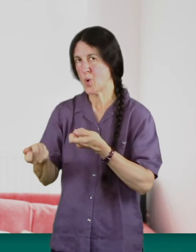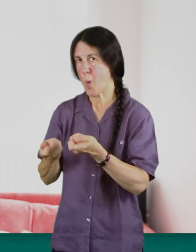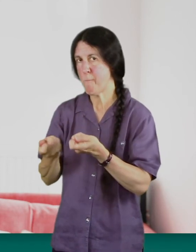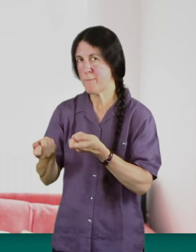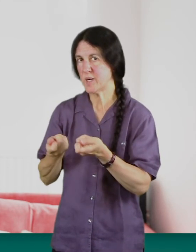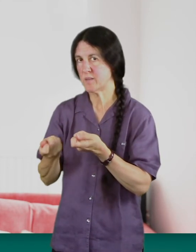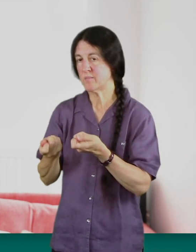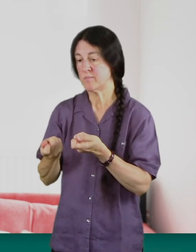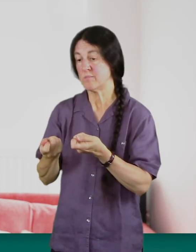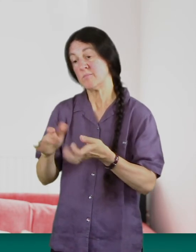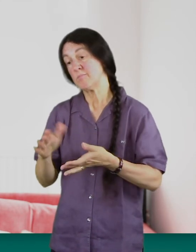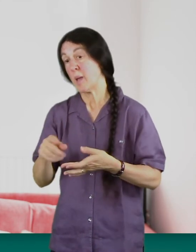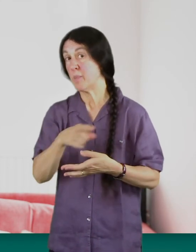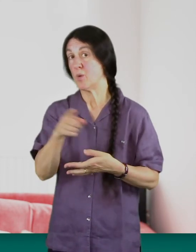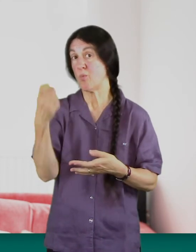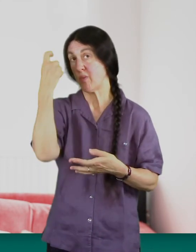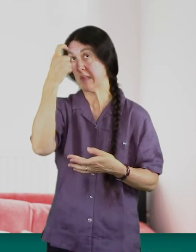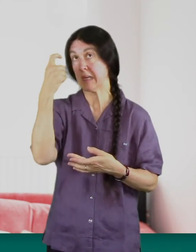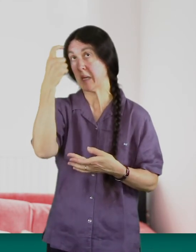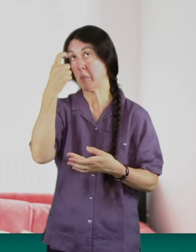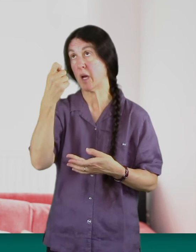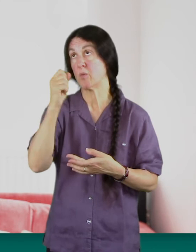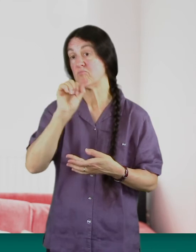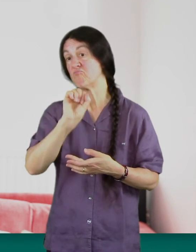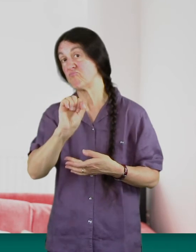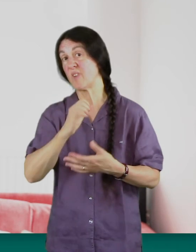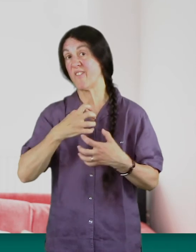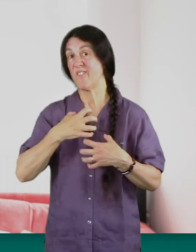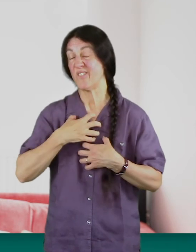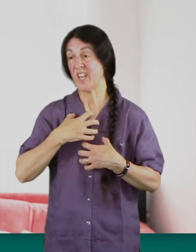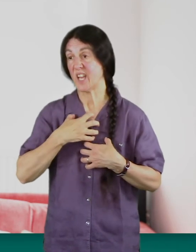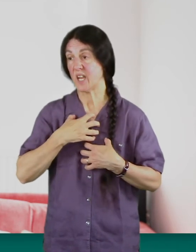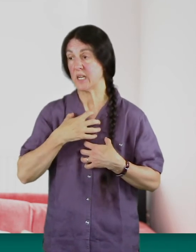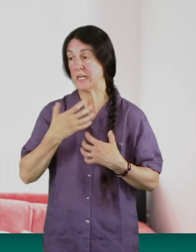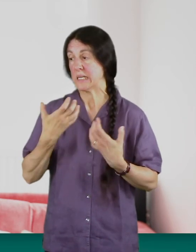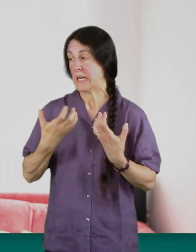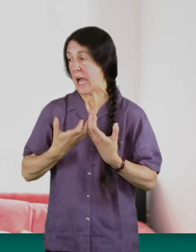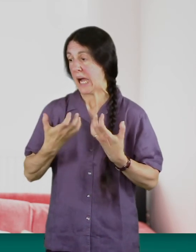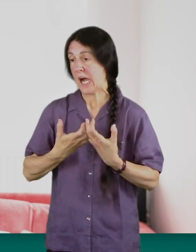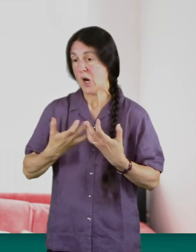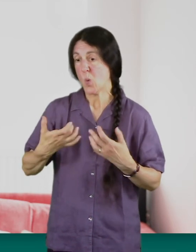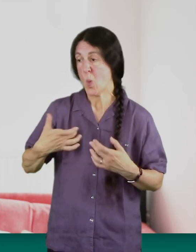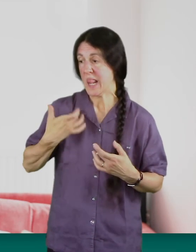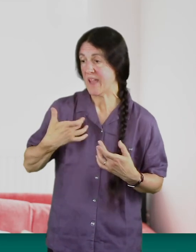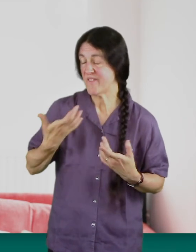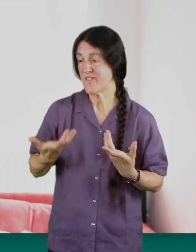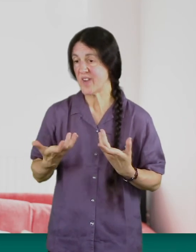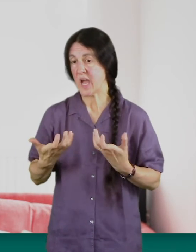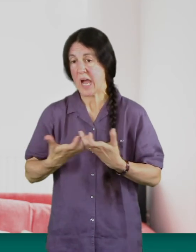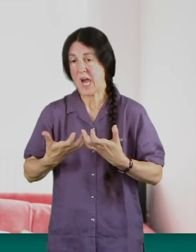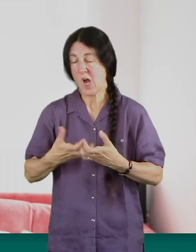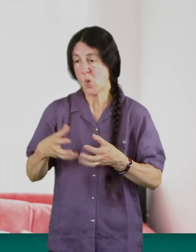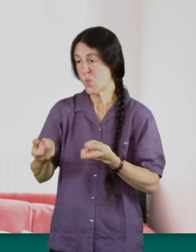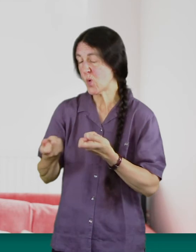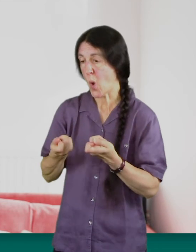today and wondering, oh my gosh, how am I managing? How am I going to live? How am I going to allow Jesus to